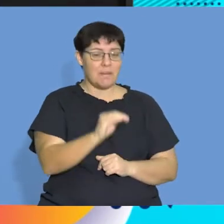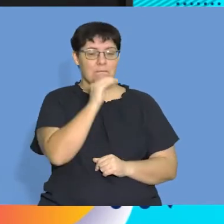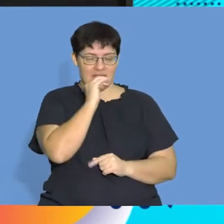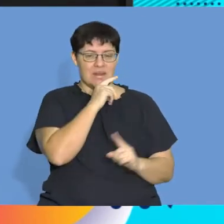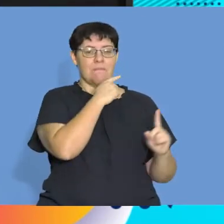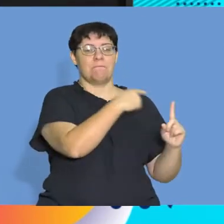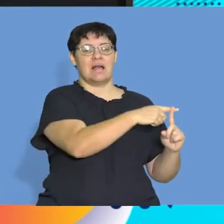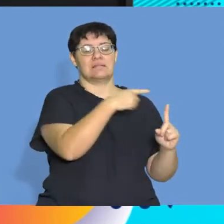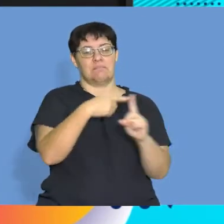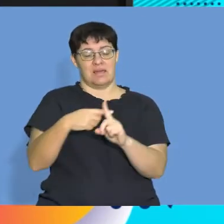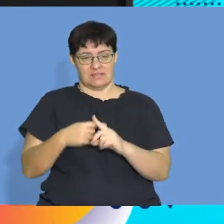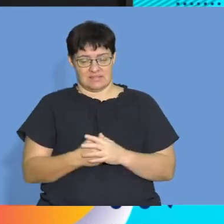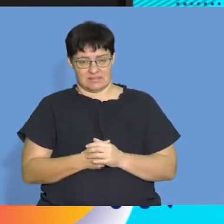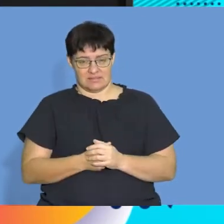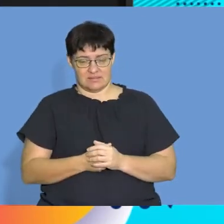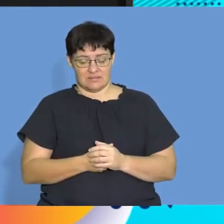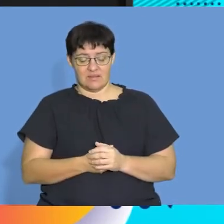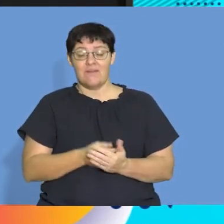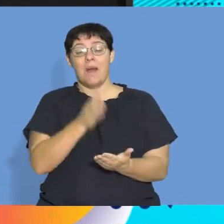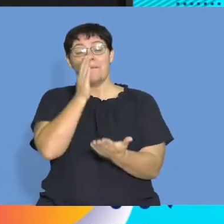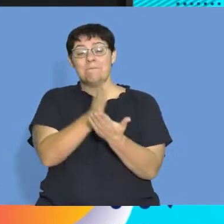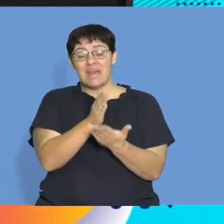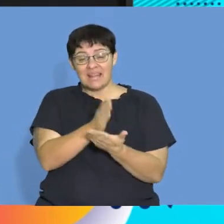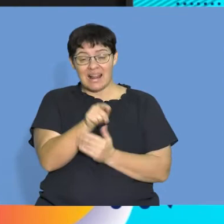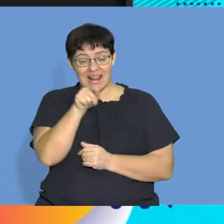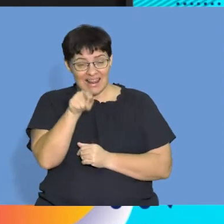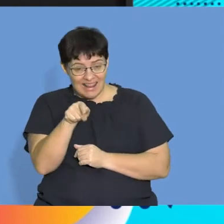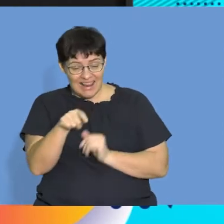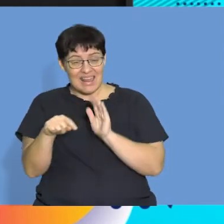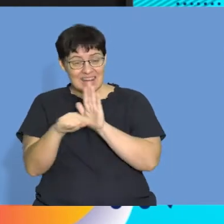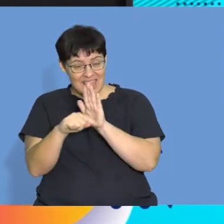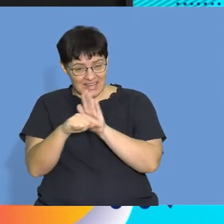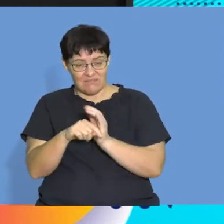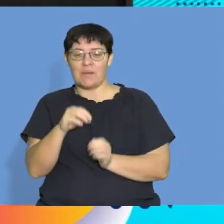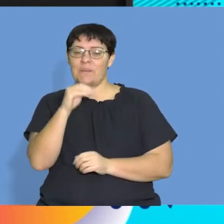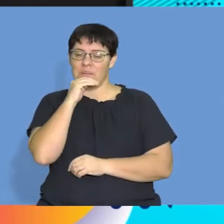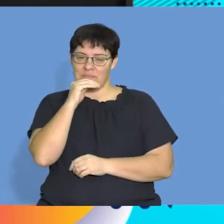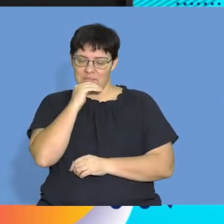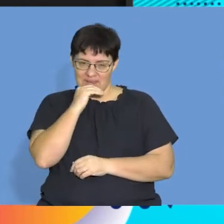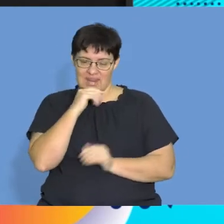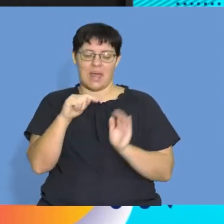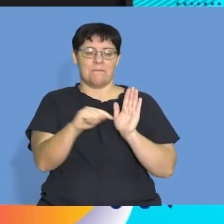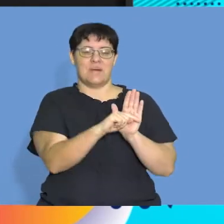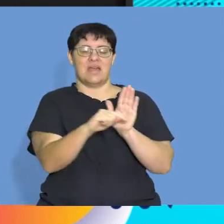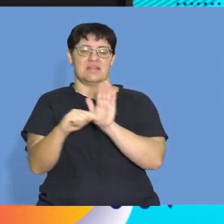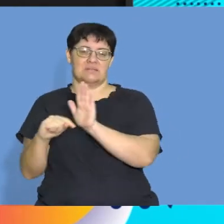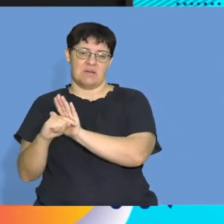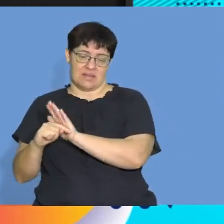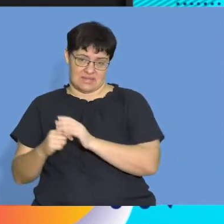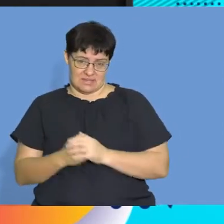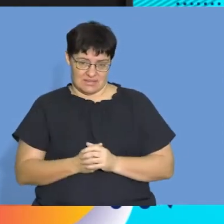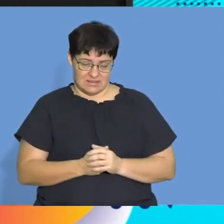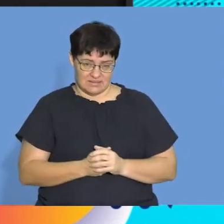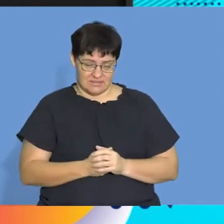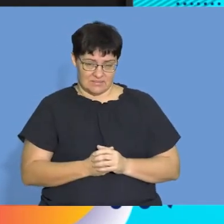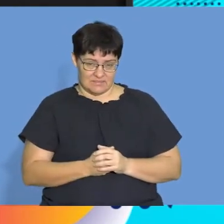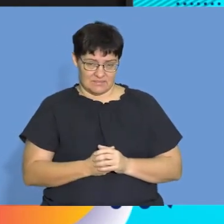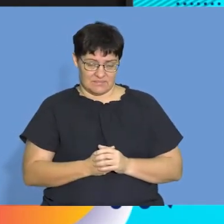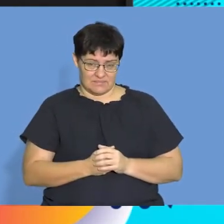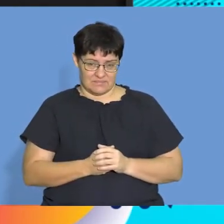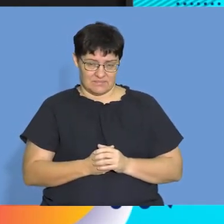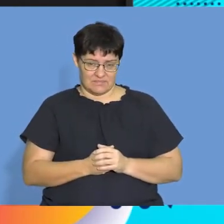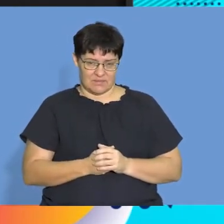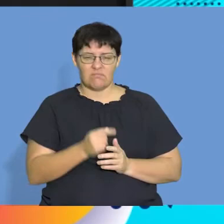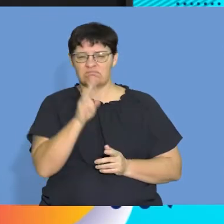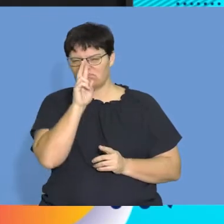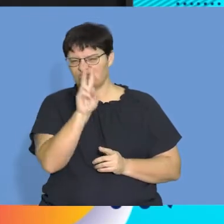a positive and a positive. If the middle term is a minus, then it is definitely a negative and a negative. Let me